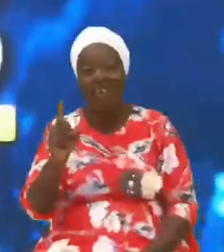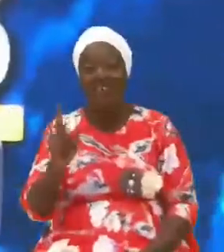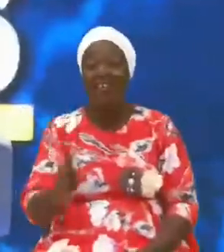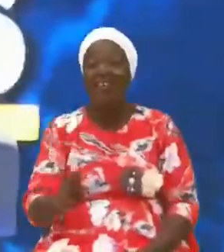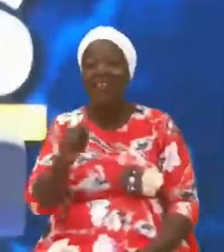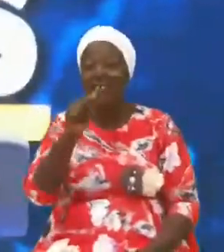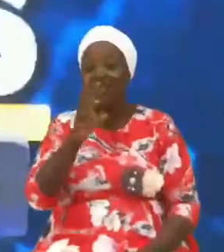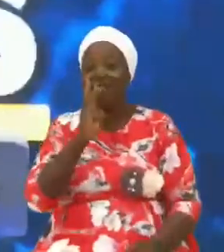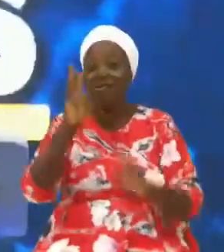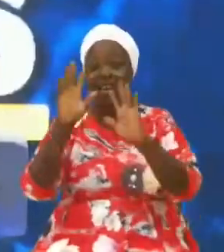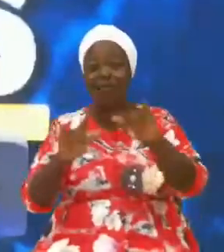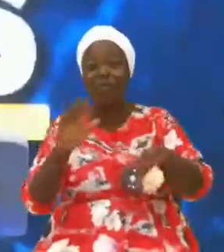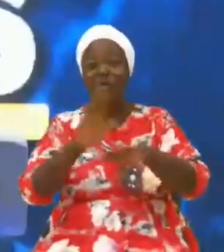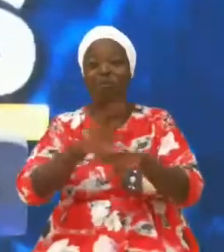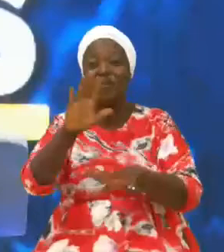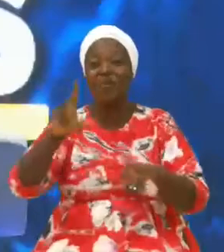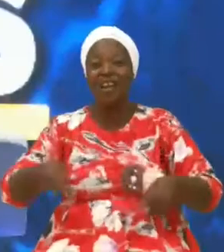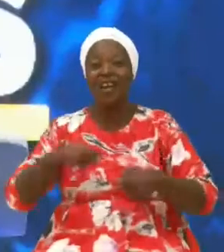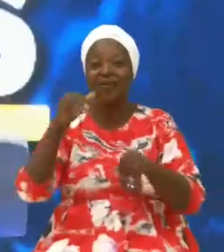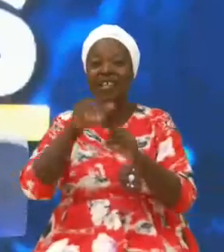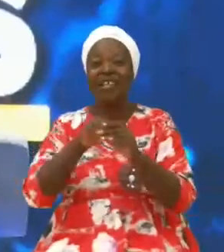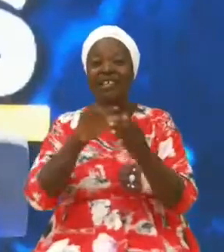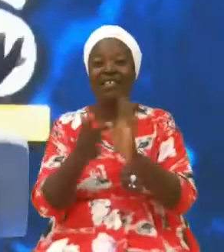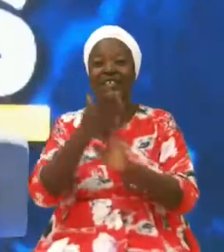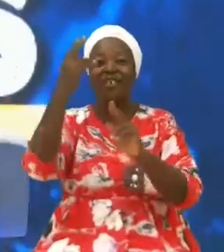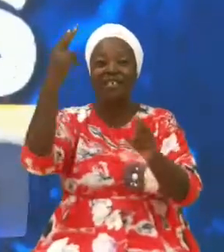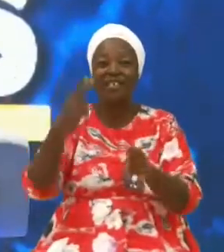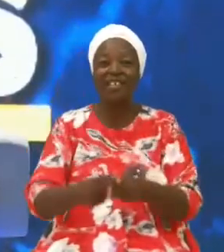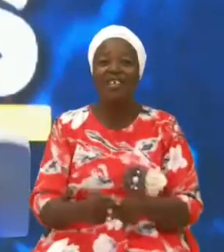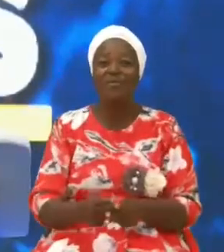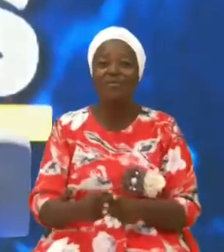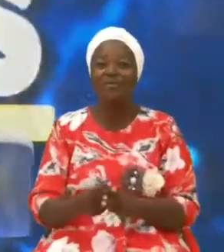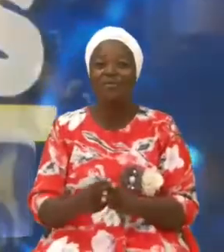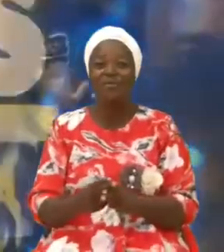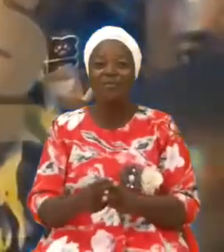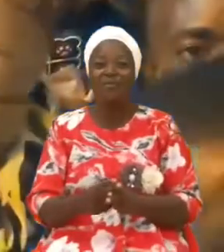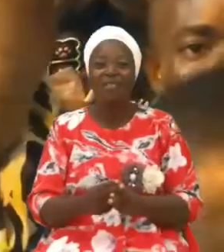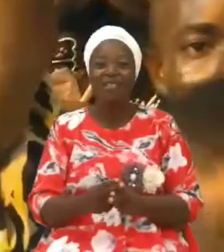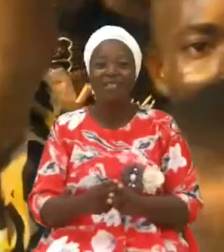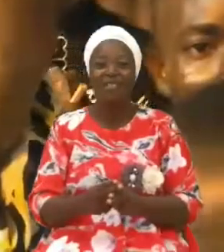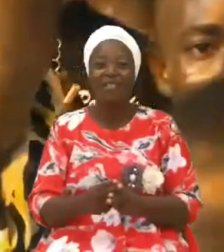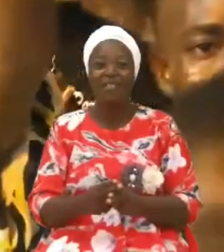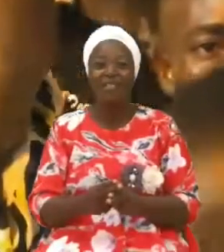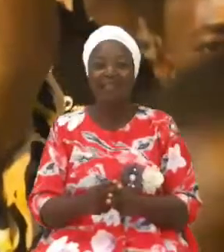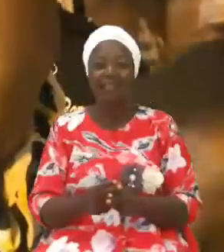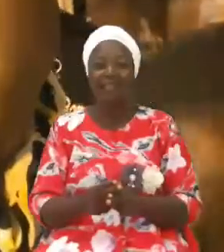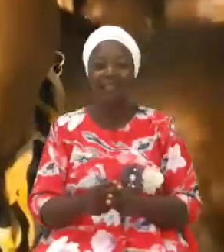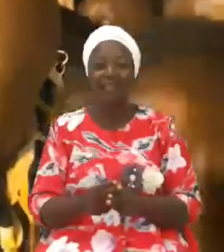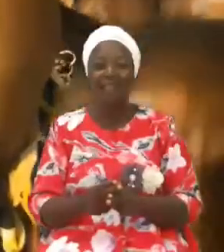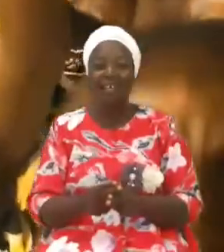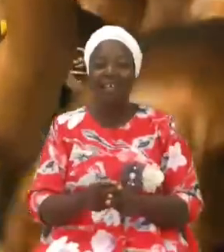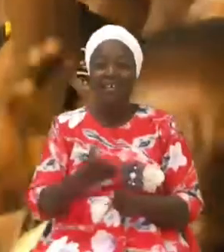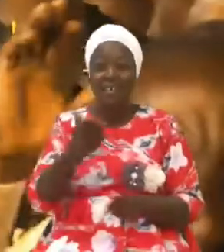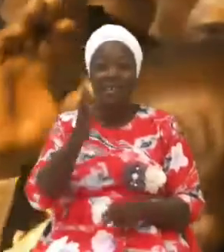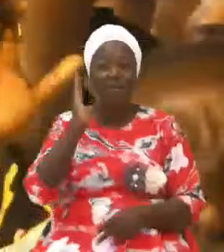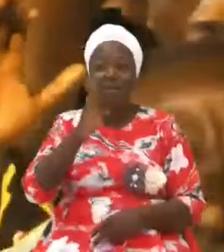Everyone, everywhere. Showers upon your life in Jesus'